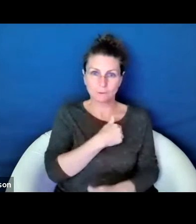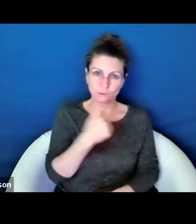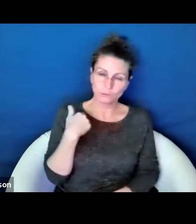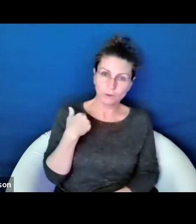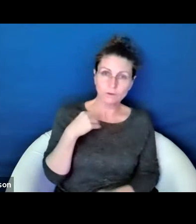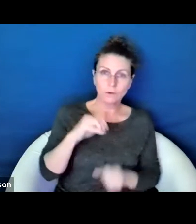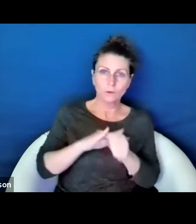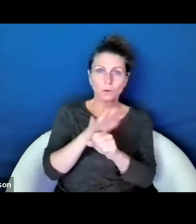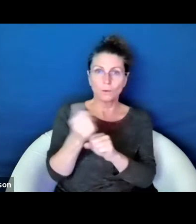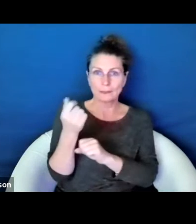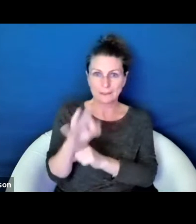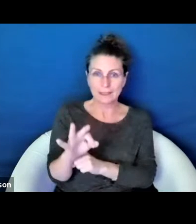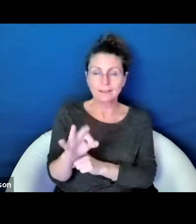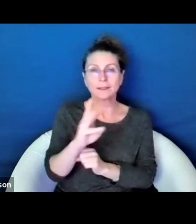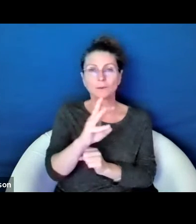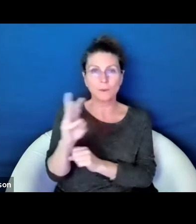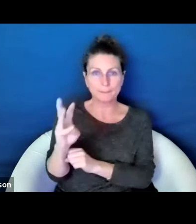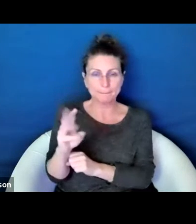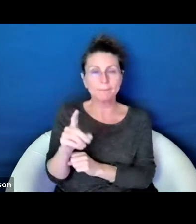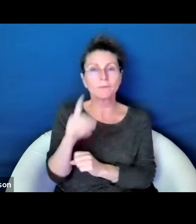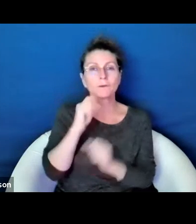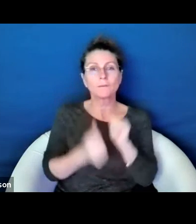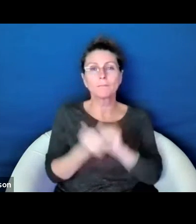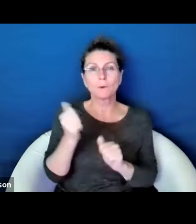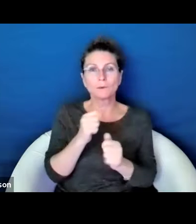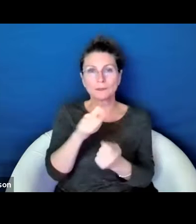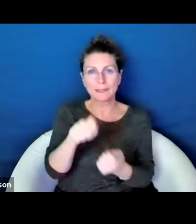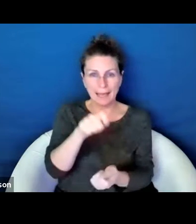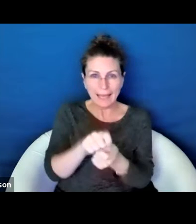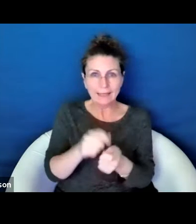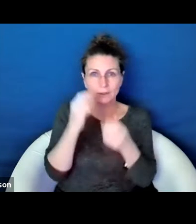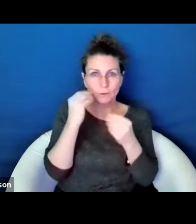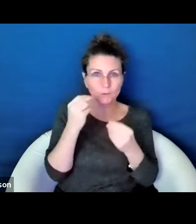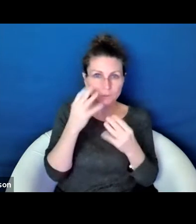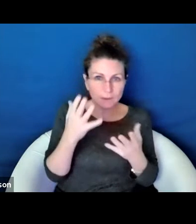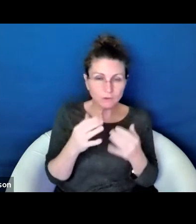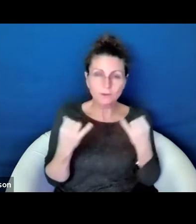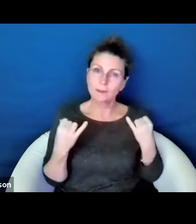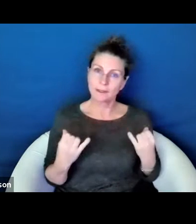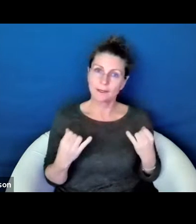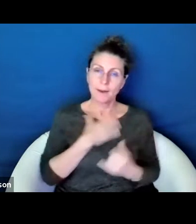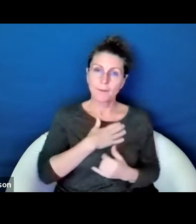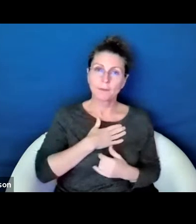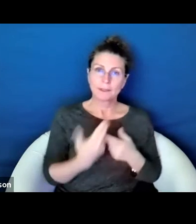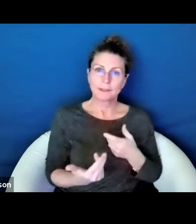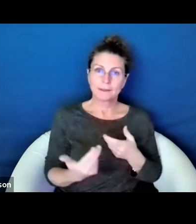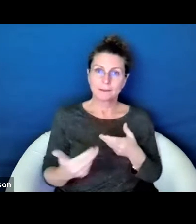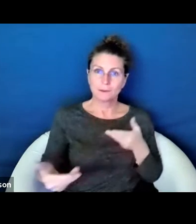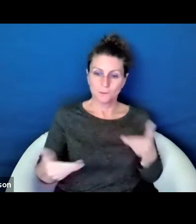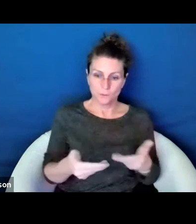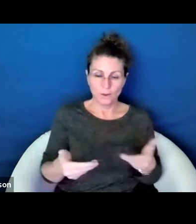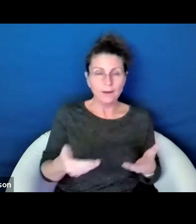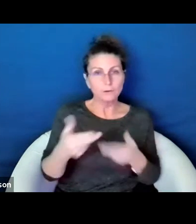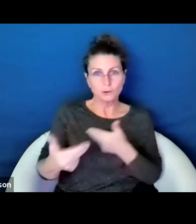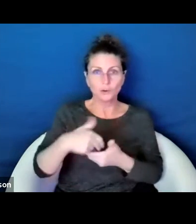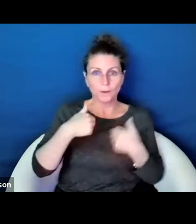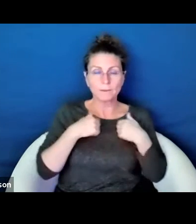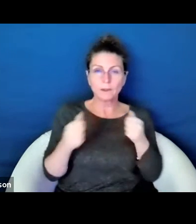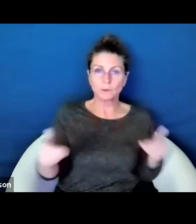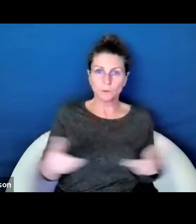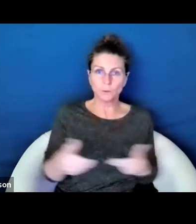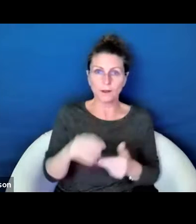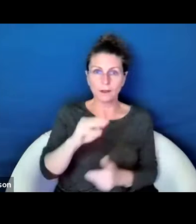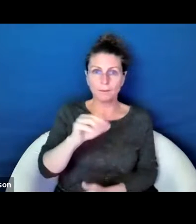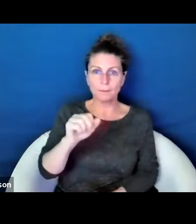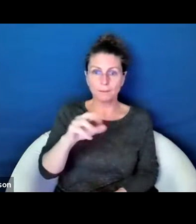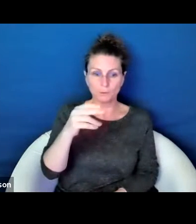up-to-date and accurate information. And now, please join me in welcoming Marina Chestaya from the